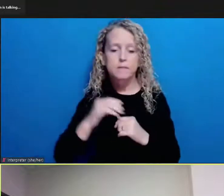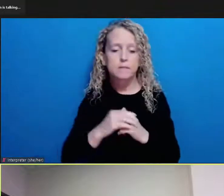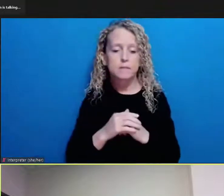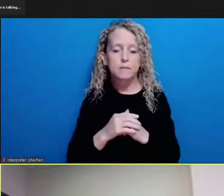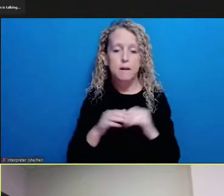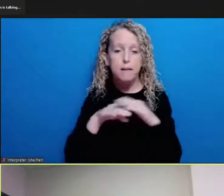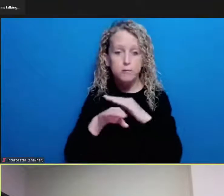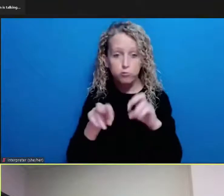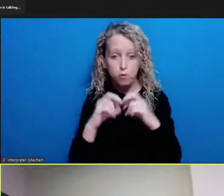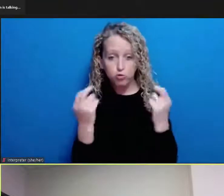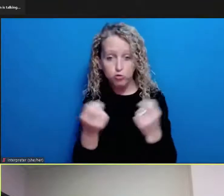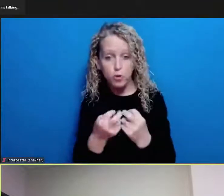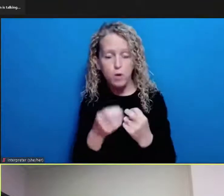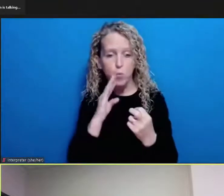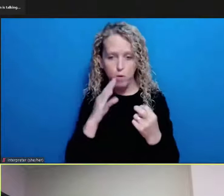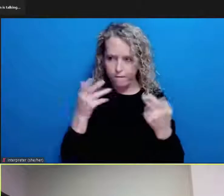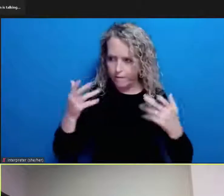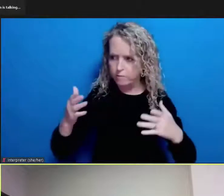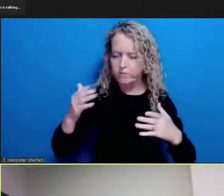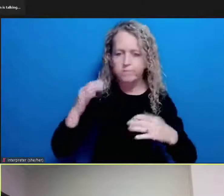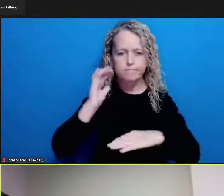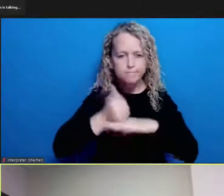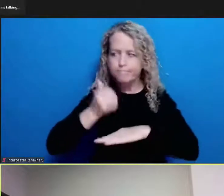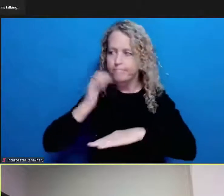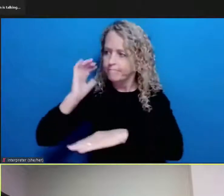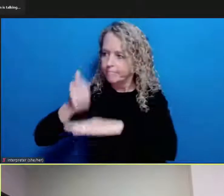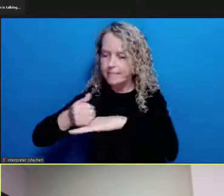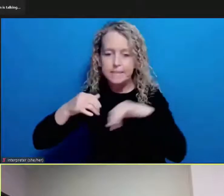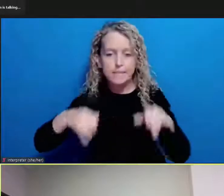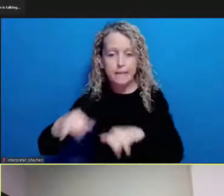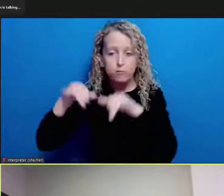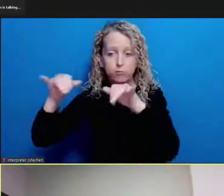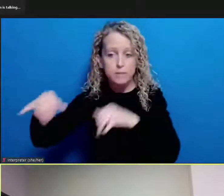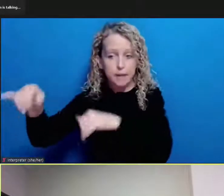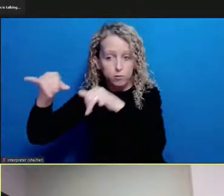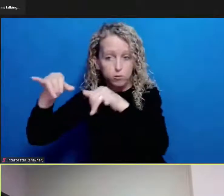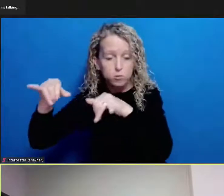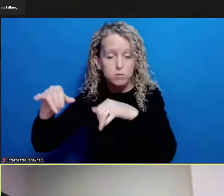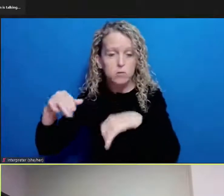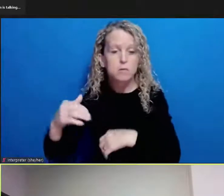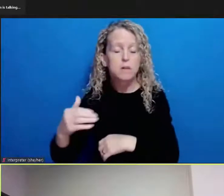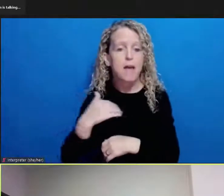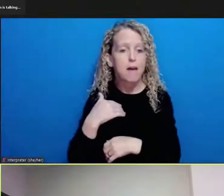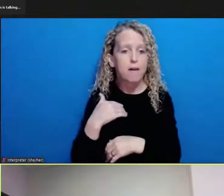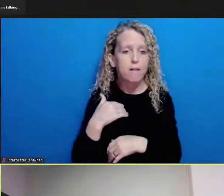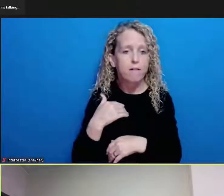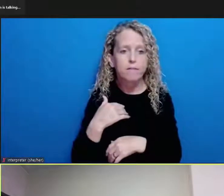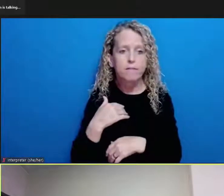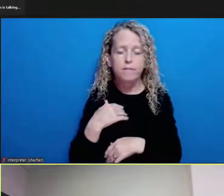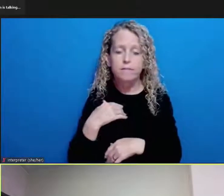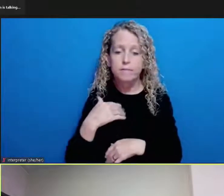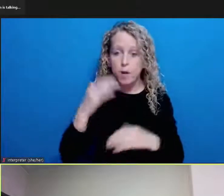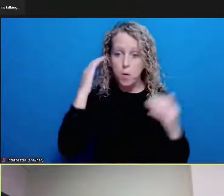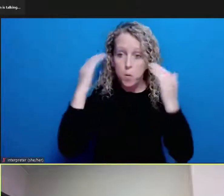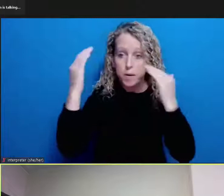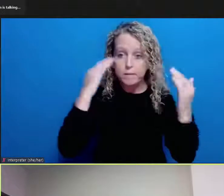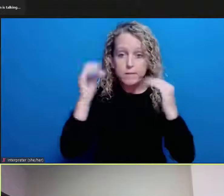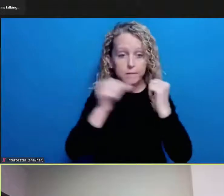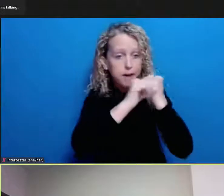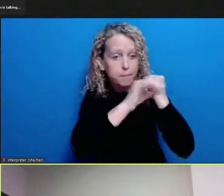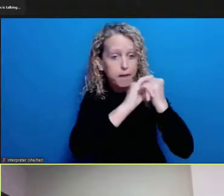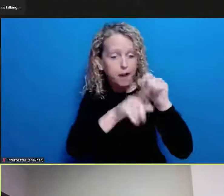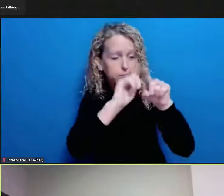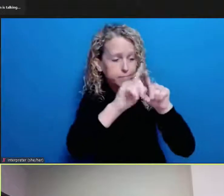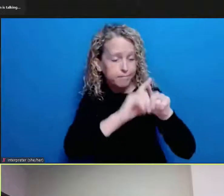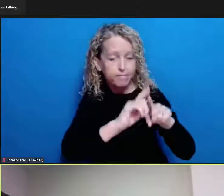enacted, and we'll have a kind of a multi-pronged approach with a strong awareness campaign, and all those pieces will be there for people to have what